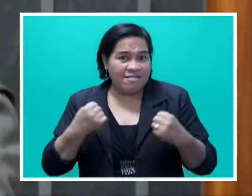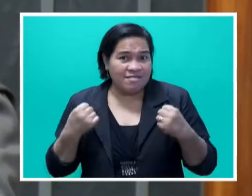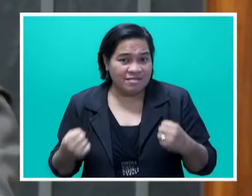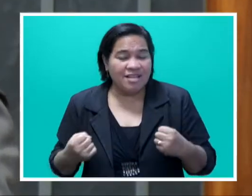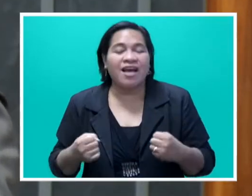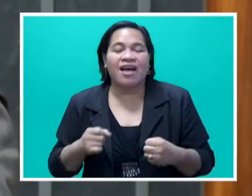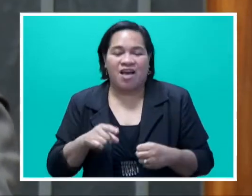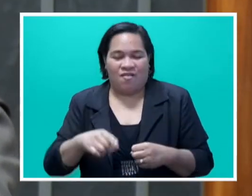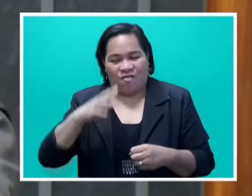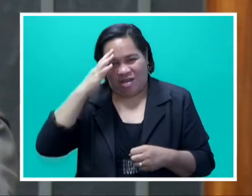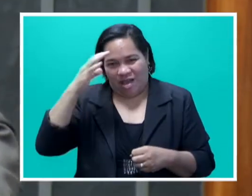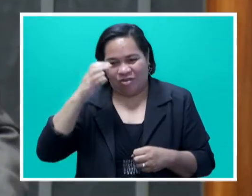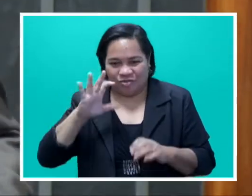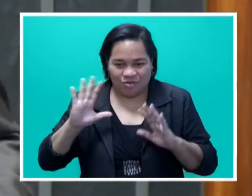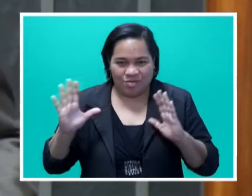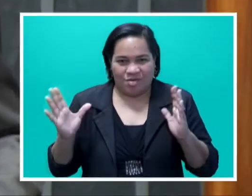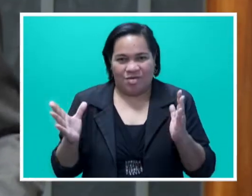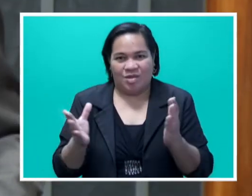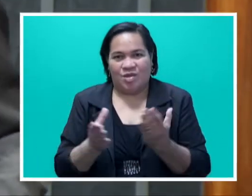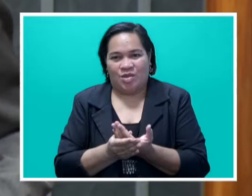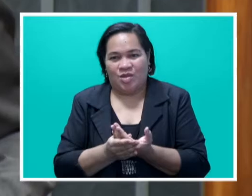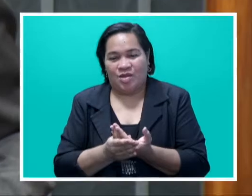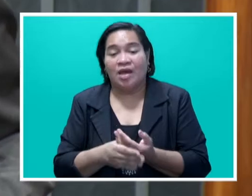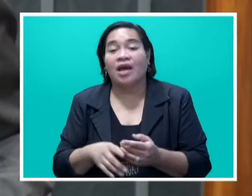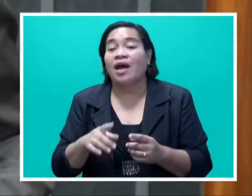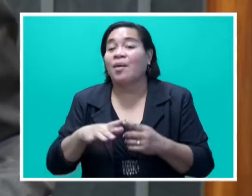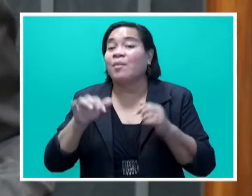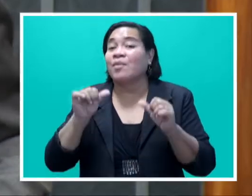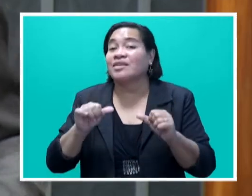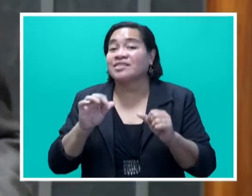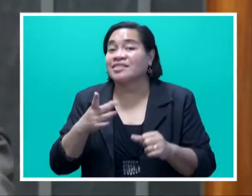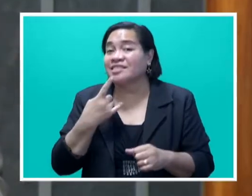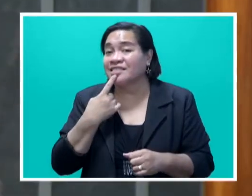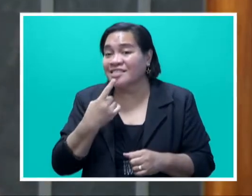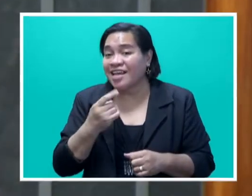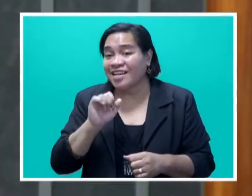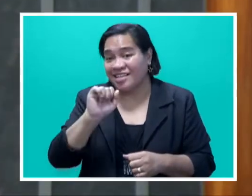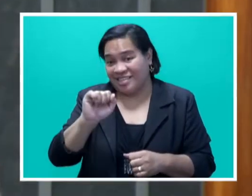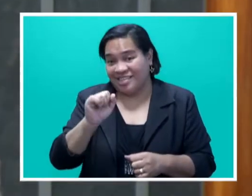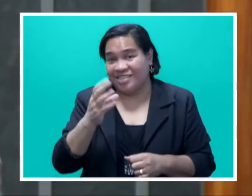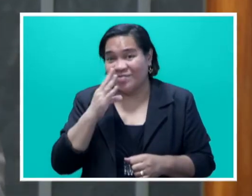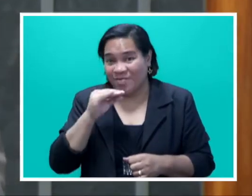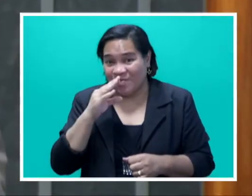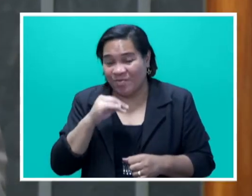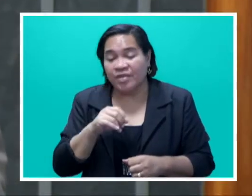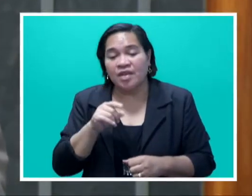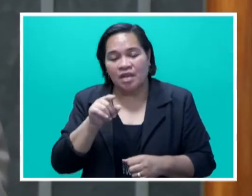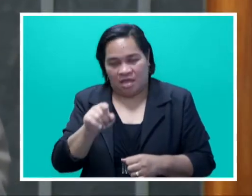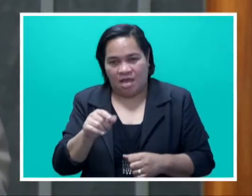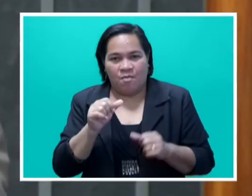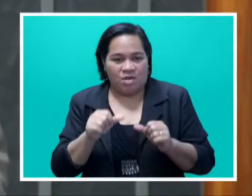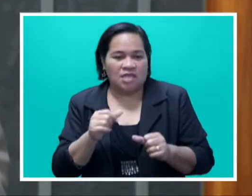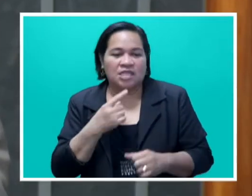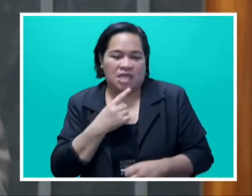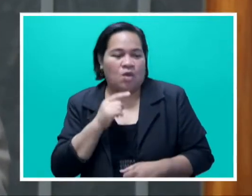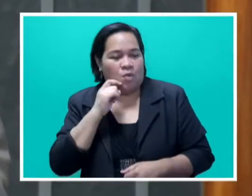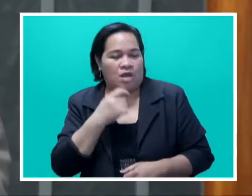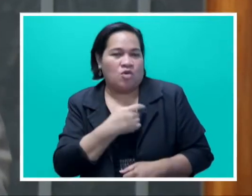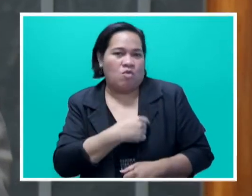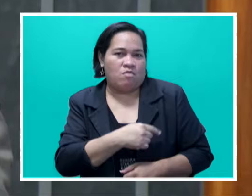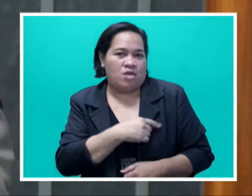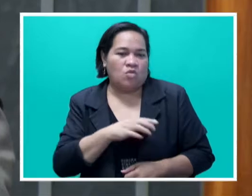nation. And as His Excellency mentioned in his address, his commitment to all the people of